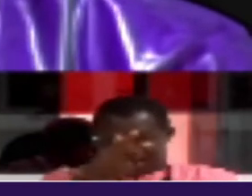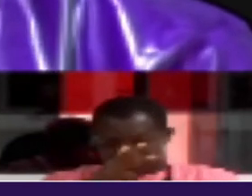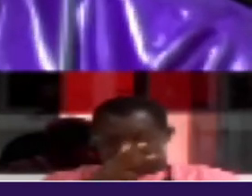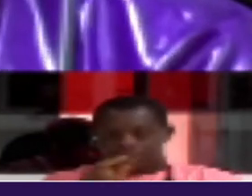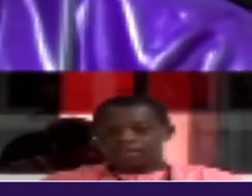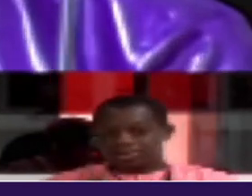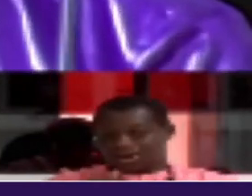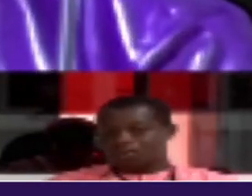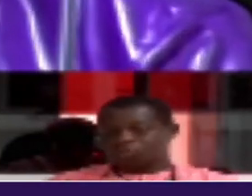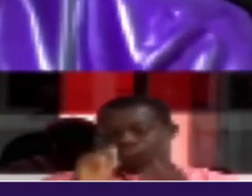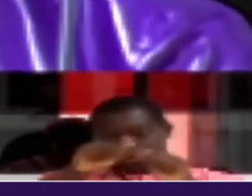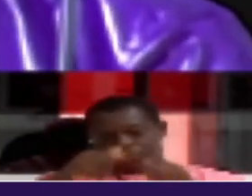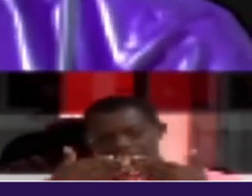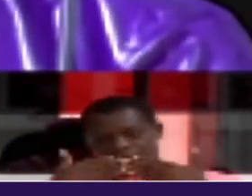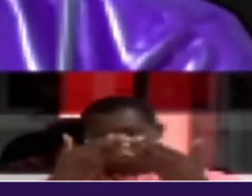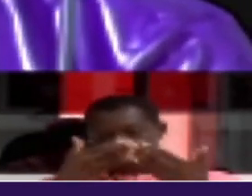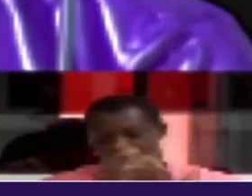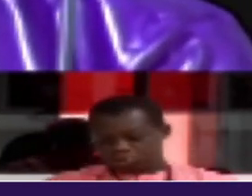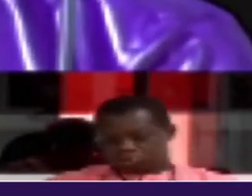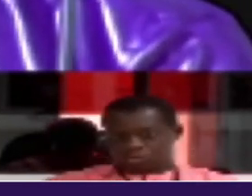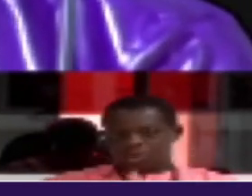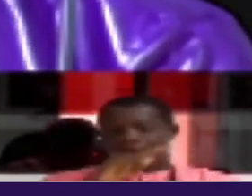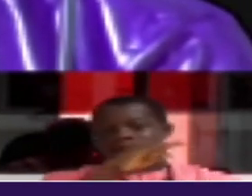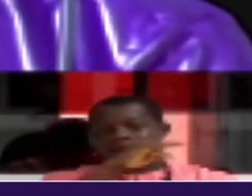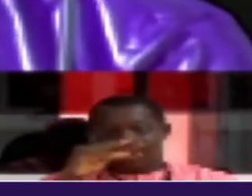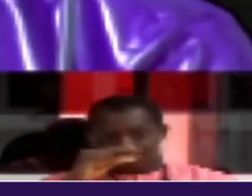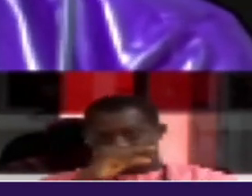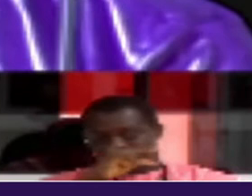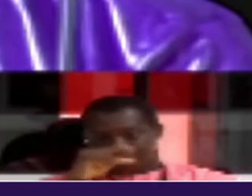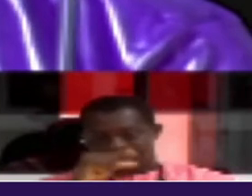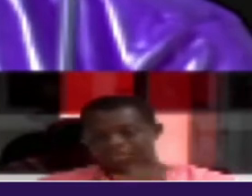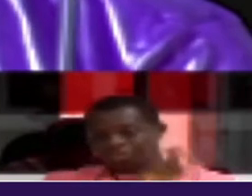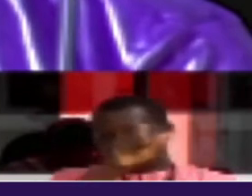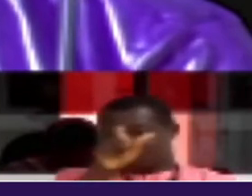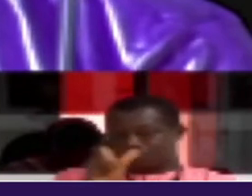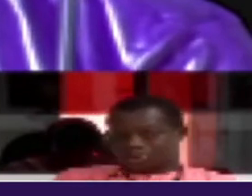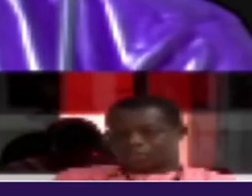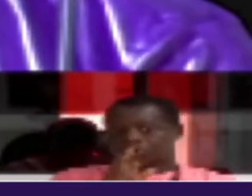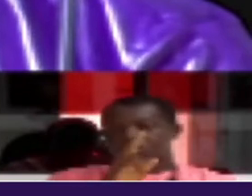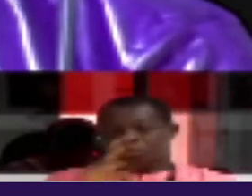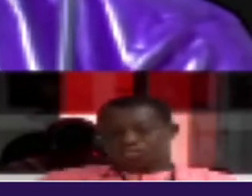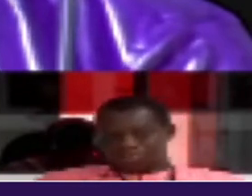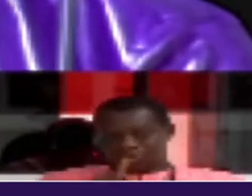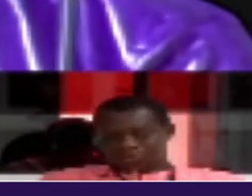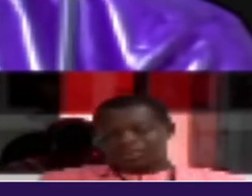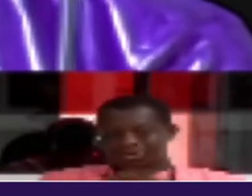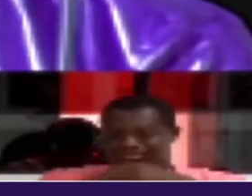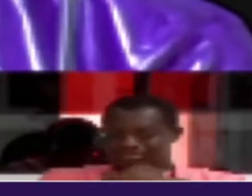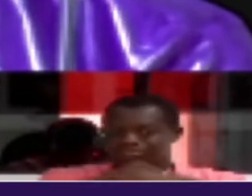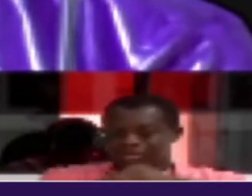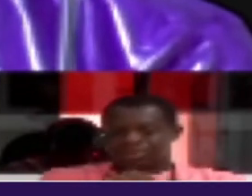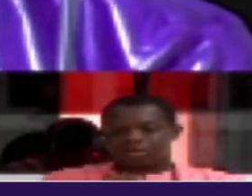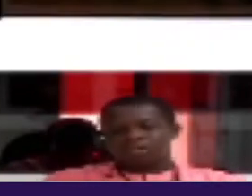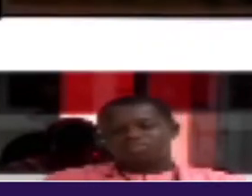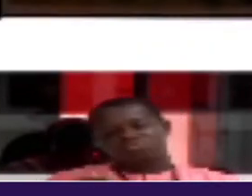us the names of the personnel who participated in that training, at least those that